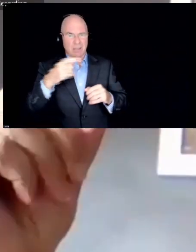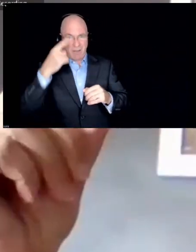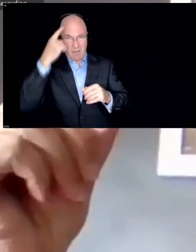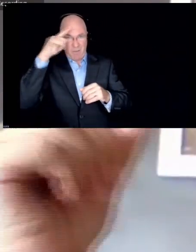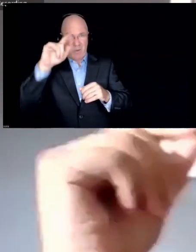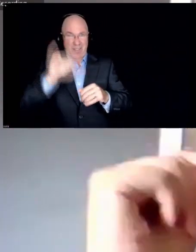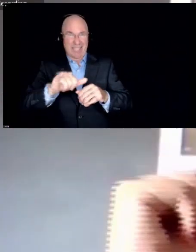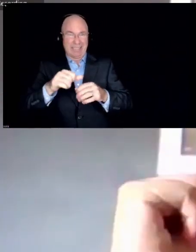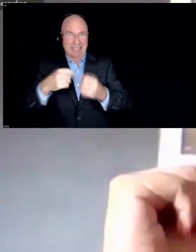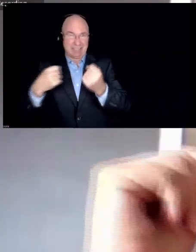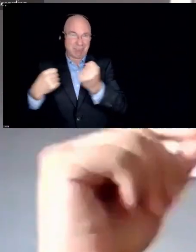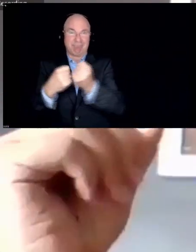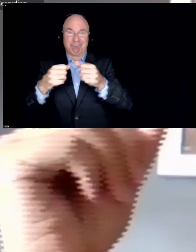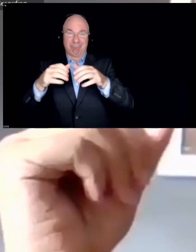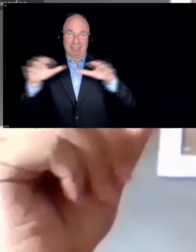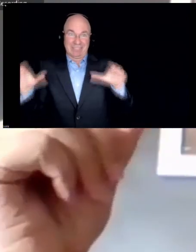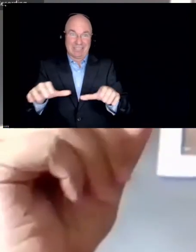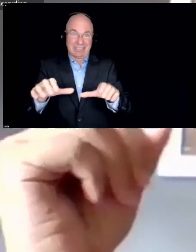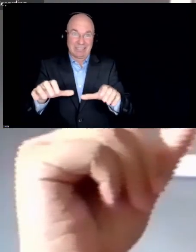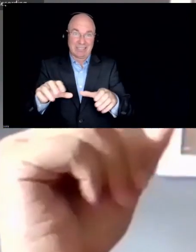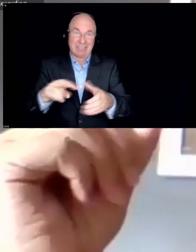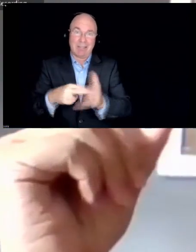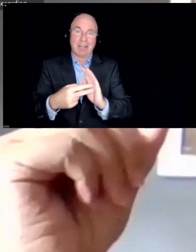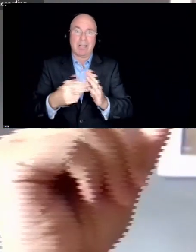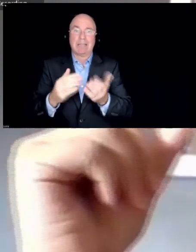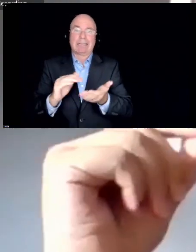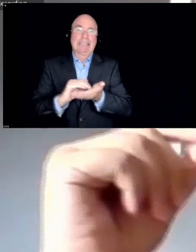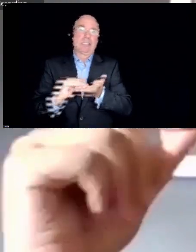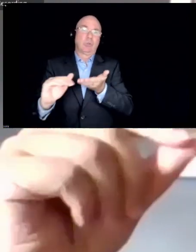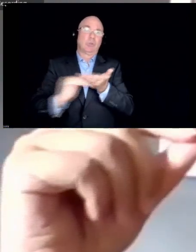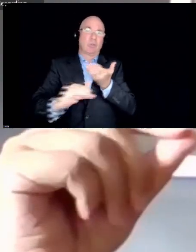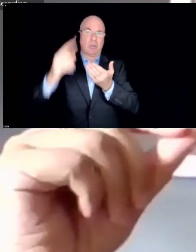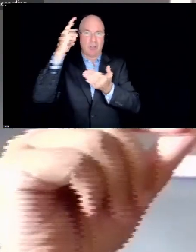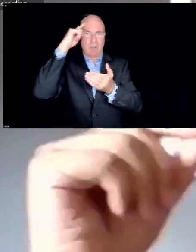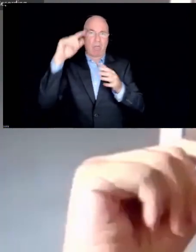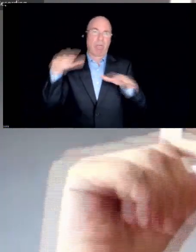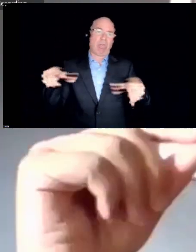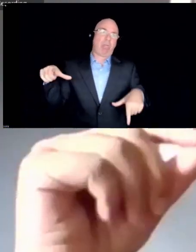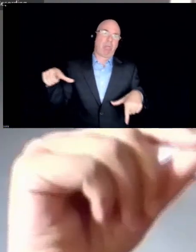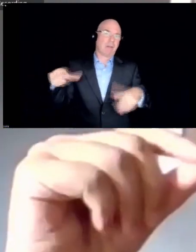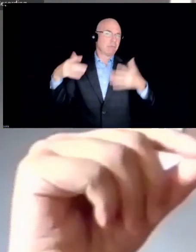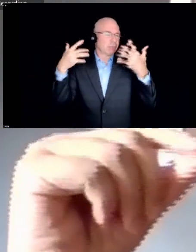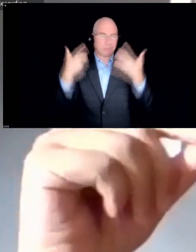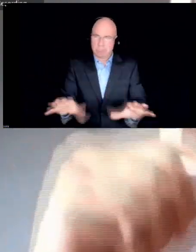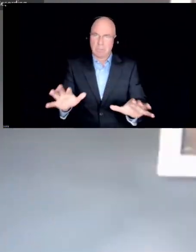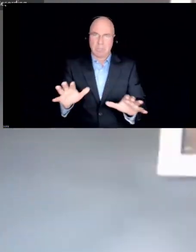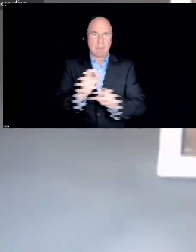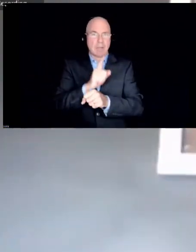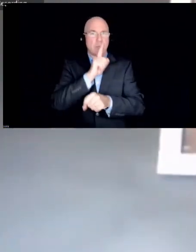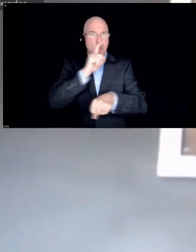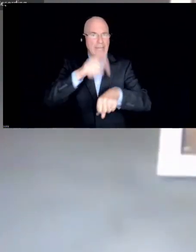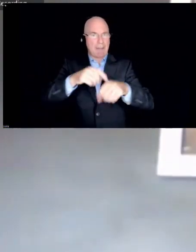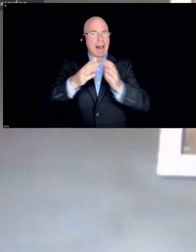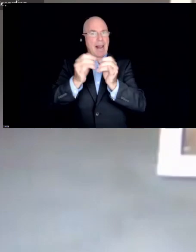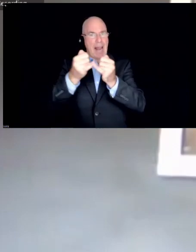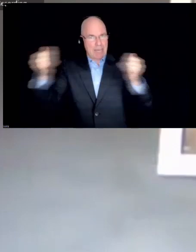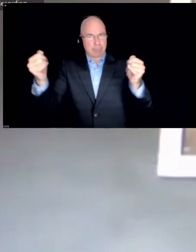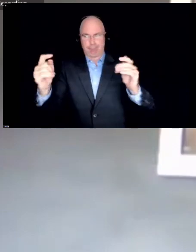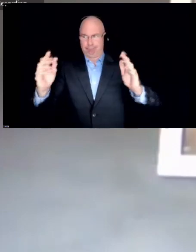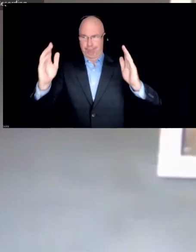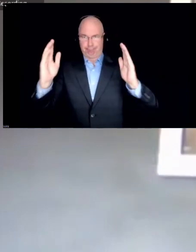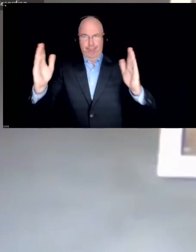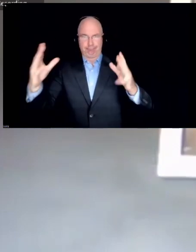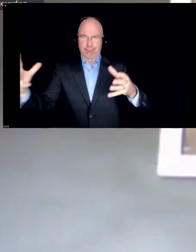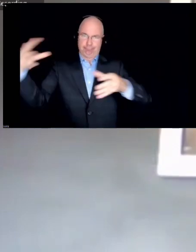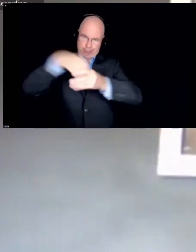these efforts, then that's an excuse for inaction. And we don't want that here. So we want to make sure we're building our timeline into